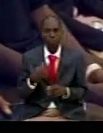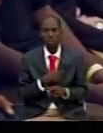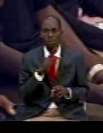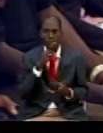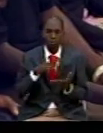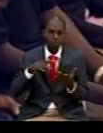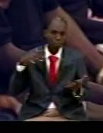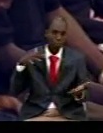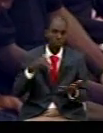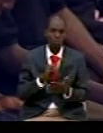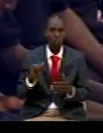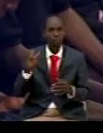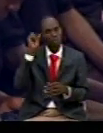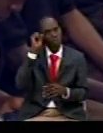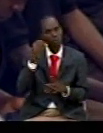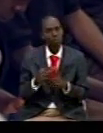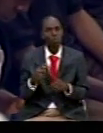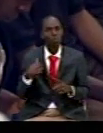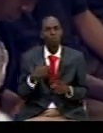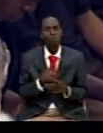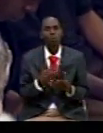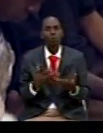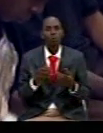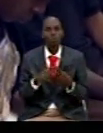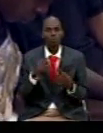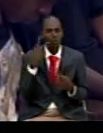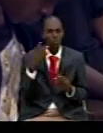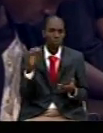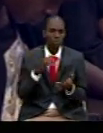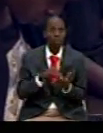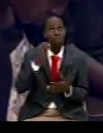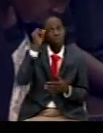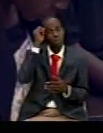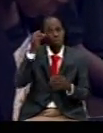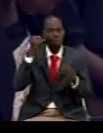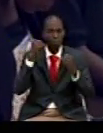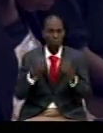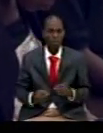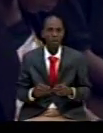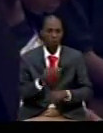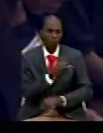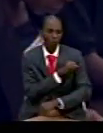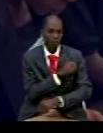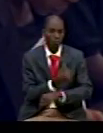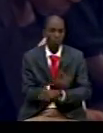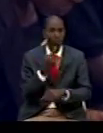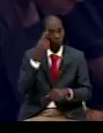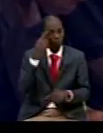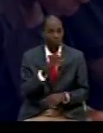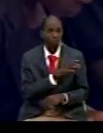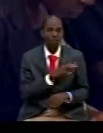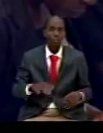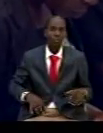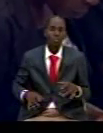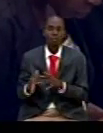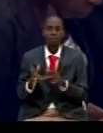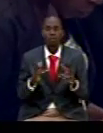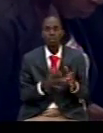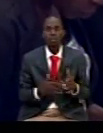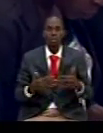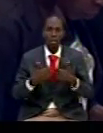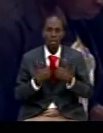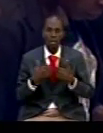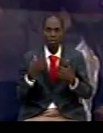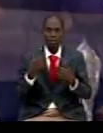word. We want to see again his power, his authority. For Christ Jesus has